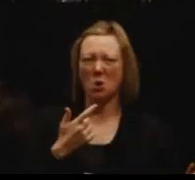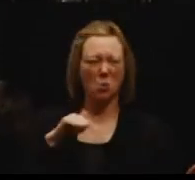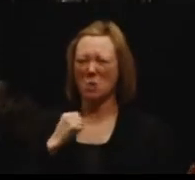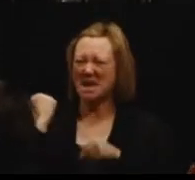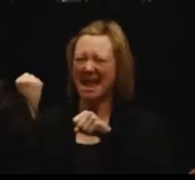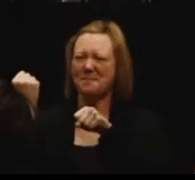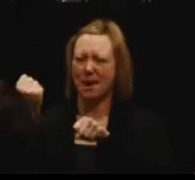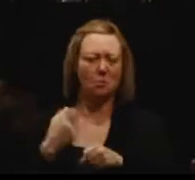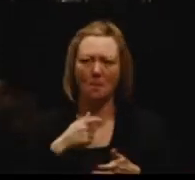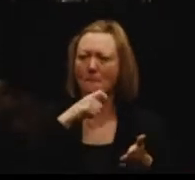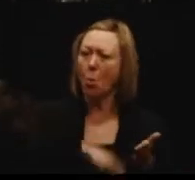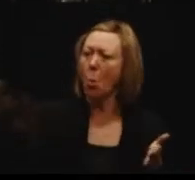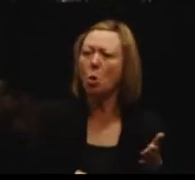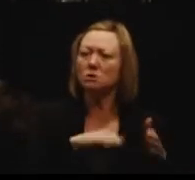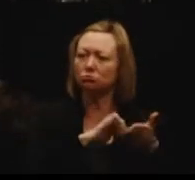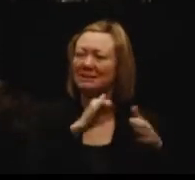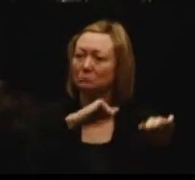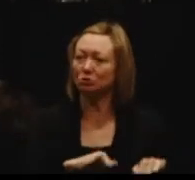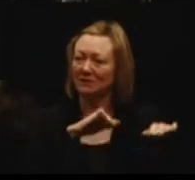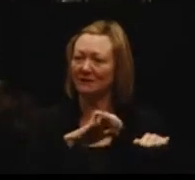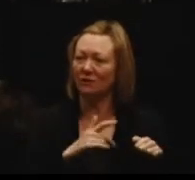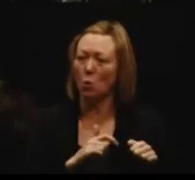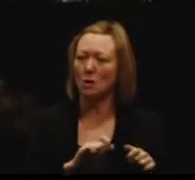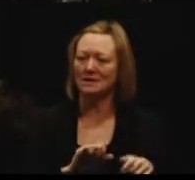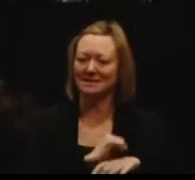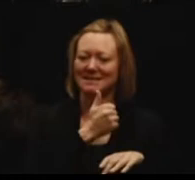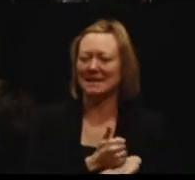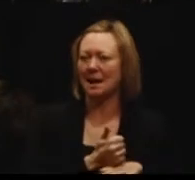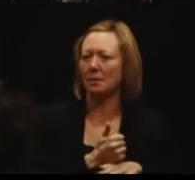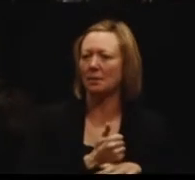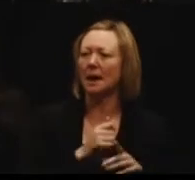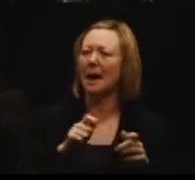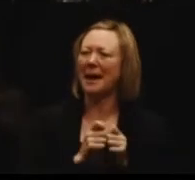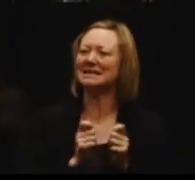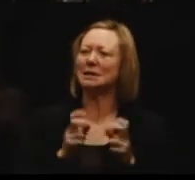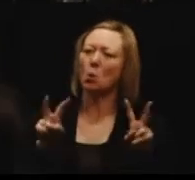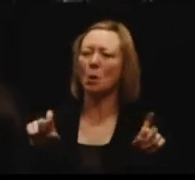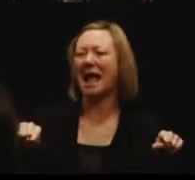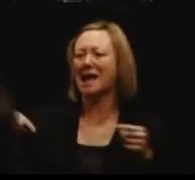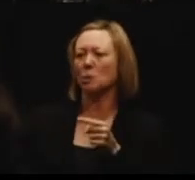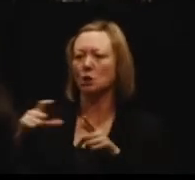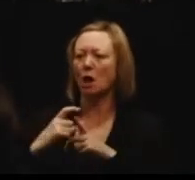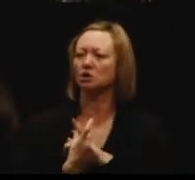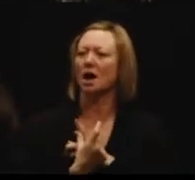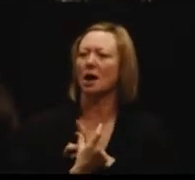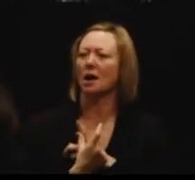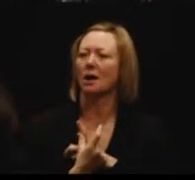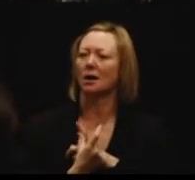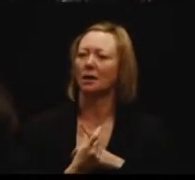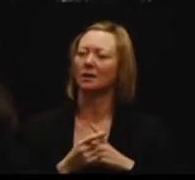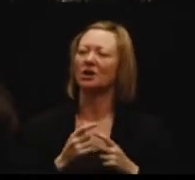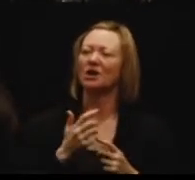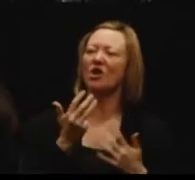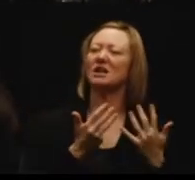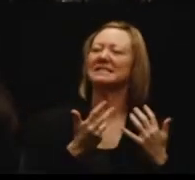and to set up a counterculture magazine, and this is in the early 1970s, got the printing